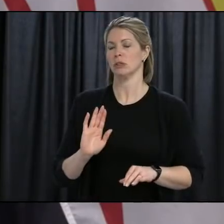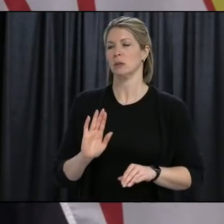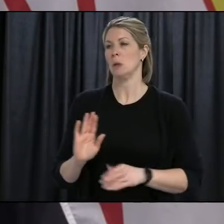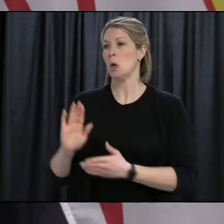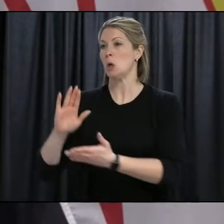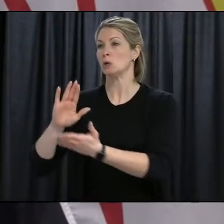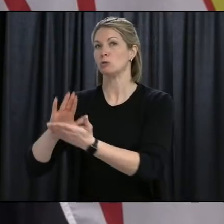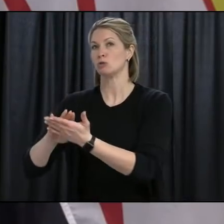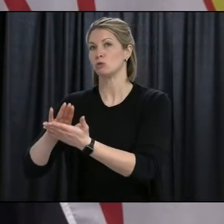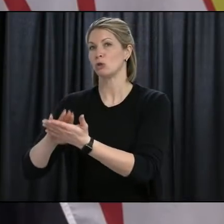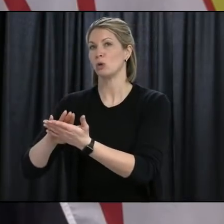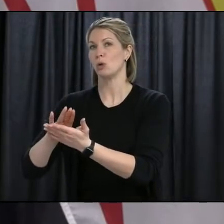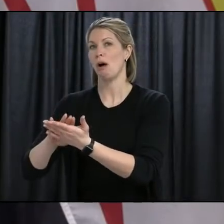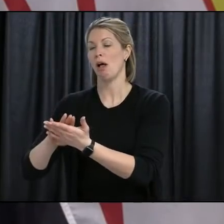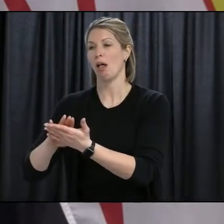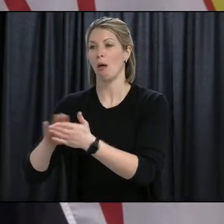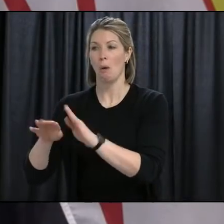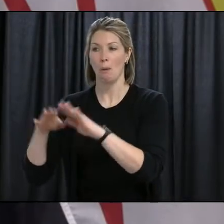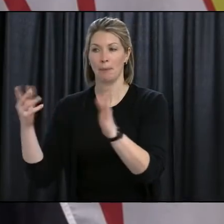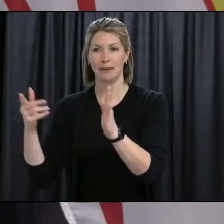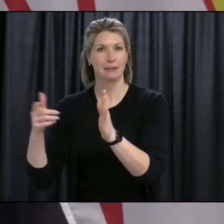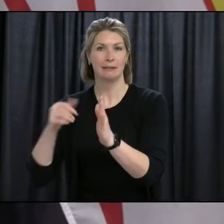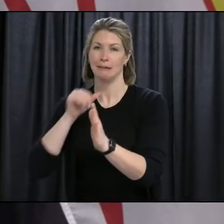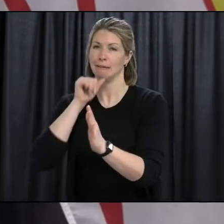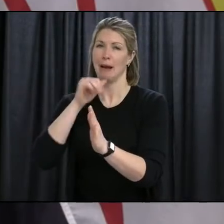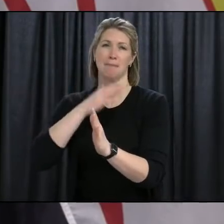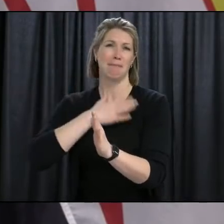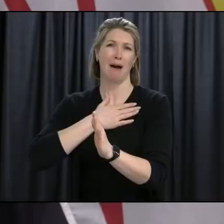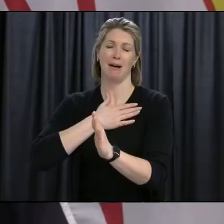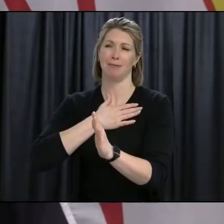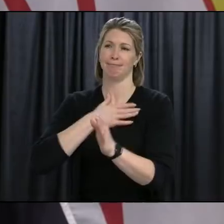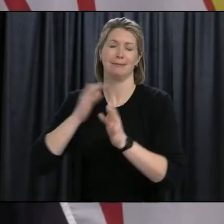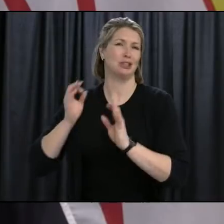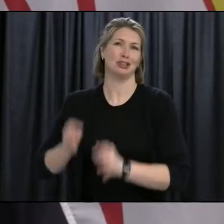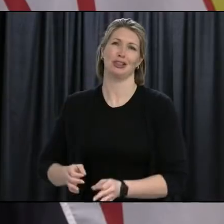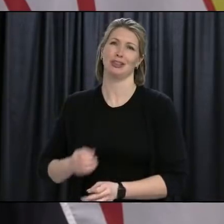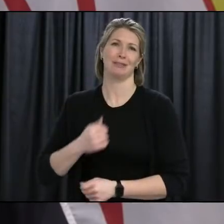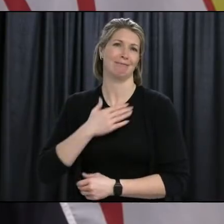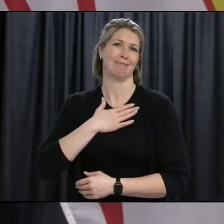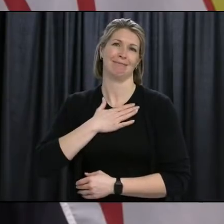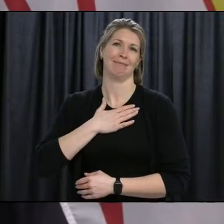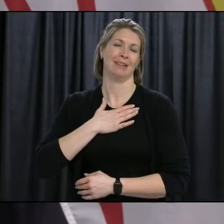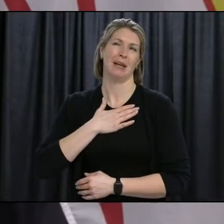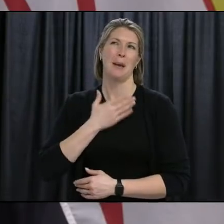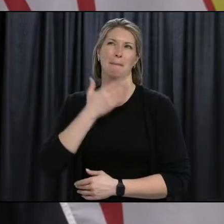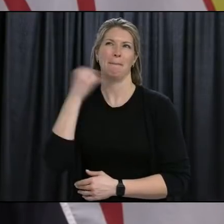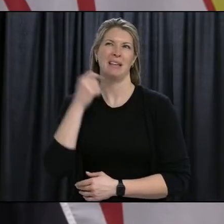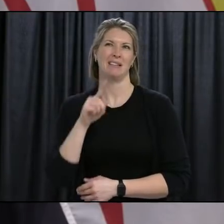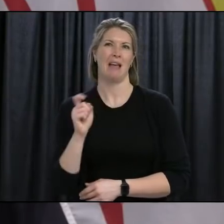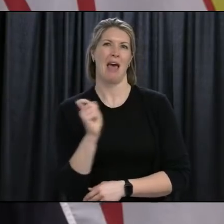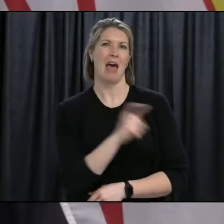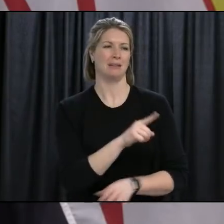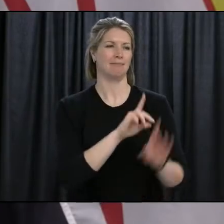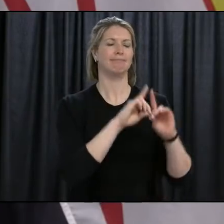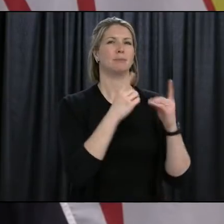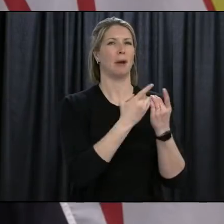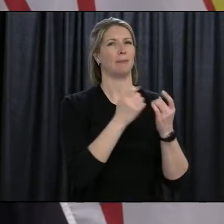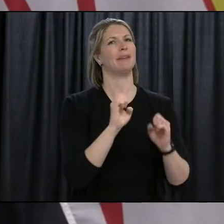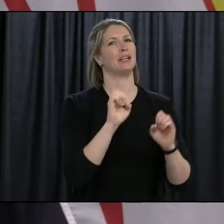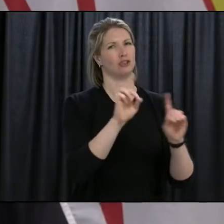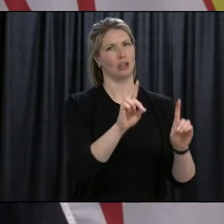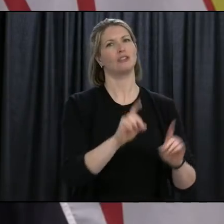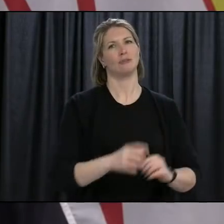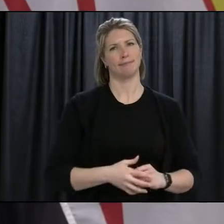not my area. So I think that probably is better directed to Department of Education.